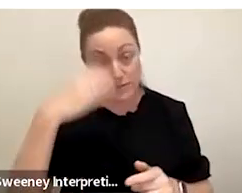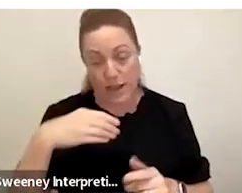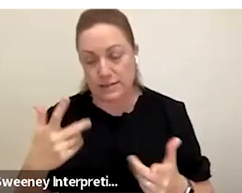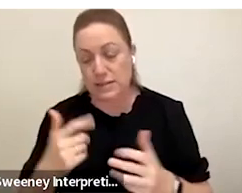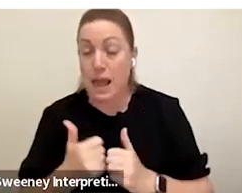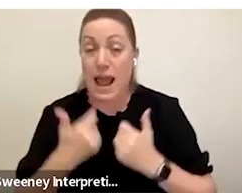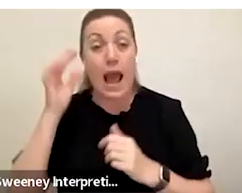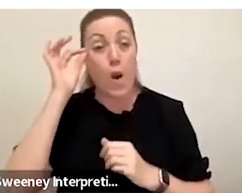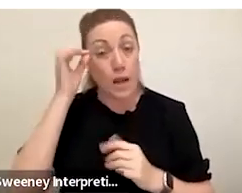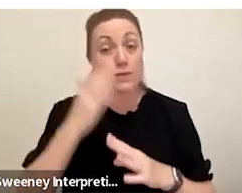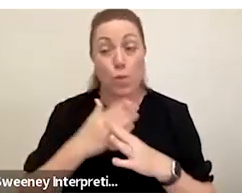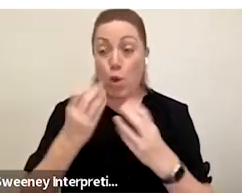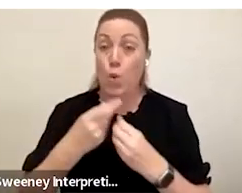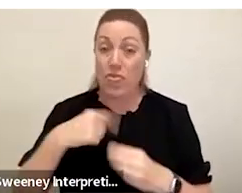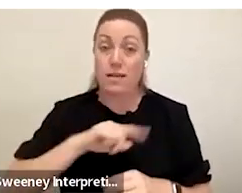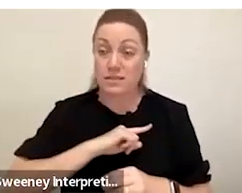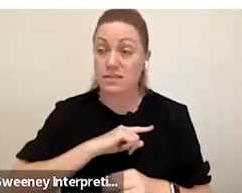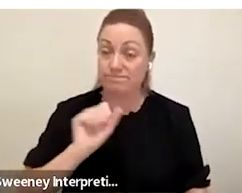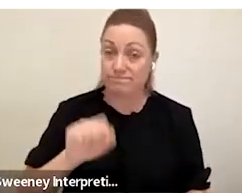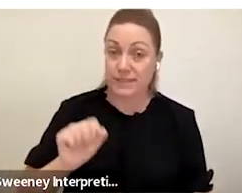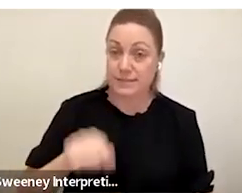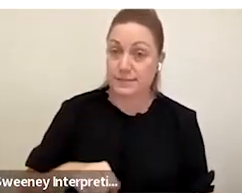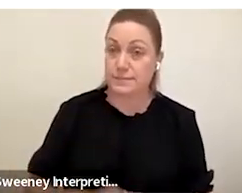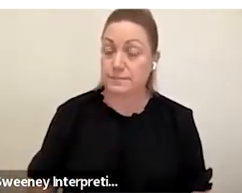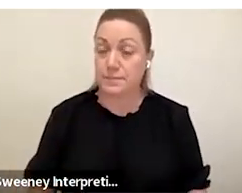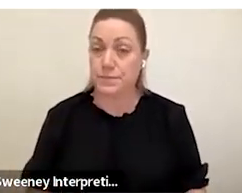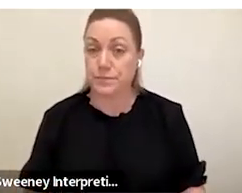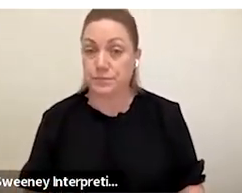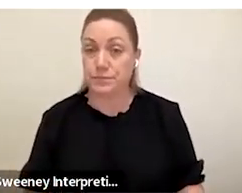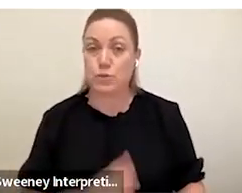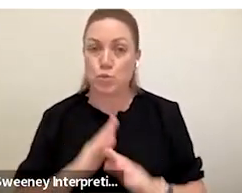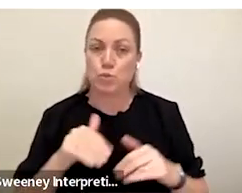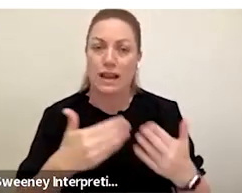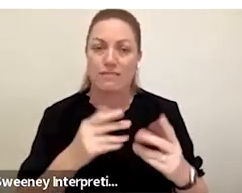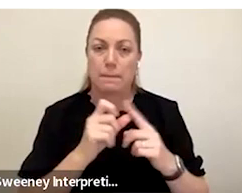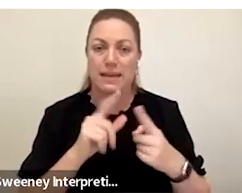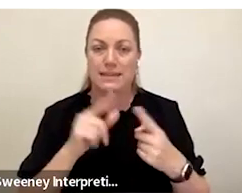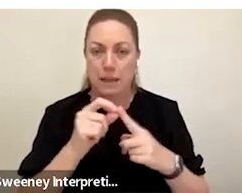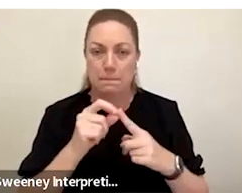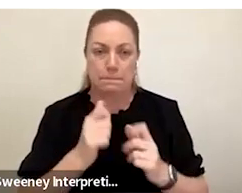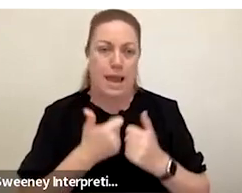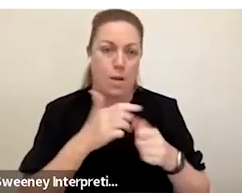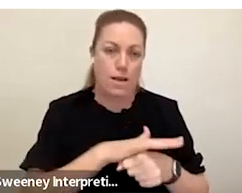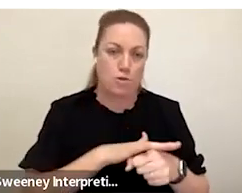is working with us very closely to deliver PSEP locally.